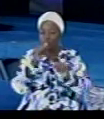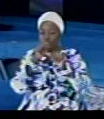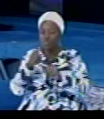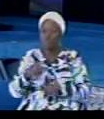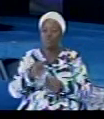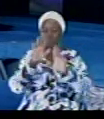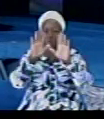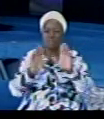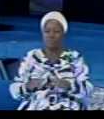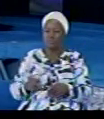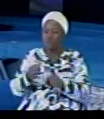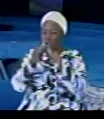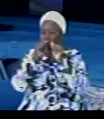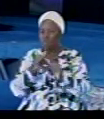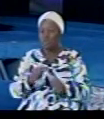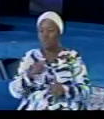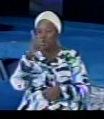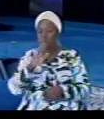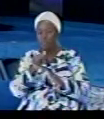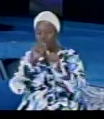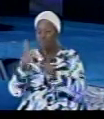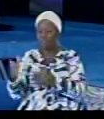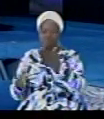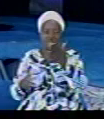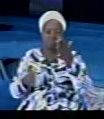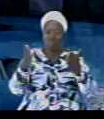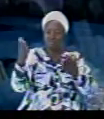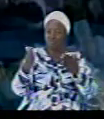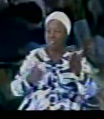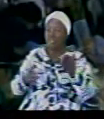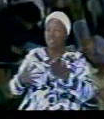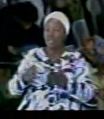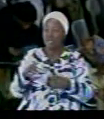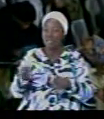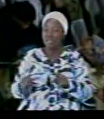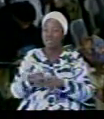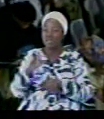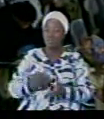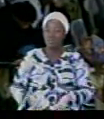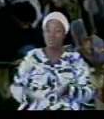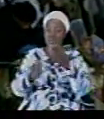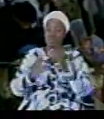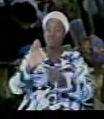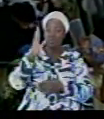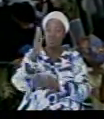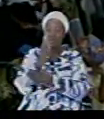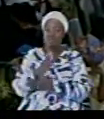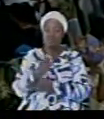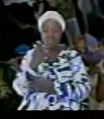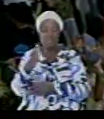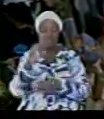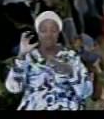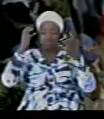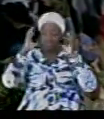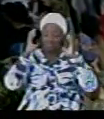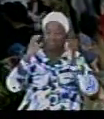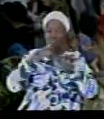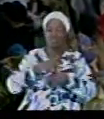there. God bless you there. As you are raising up your hand over here, on the radio, on the